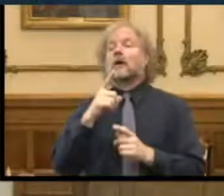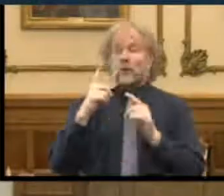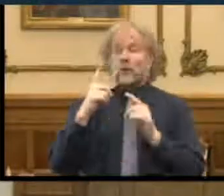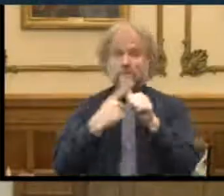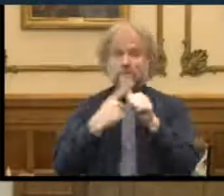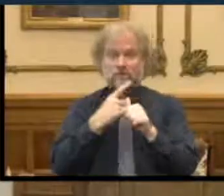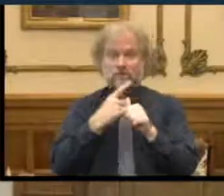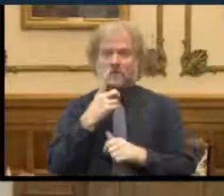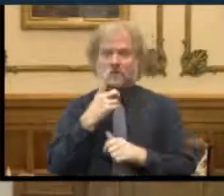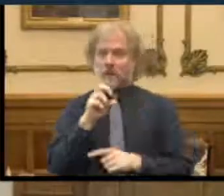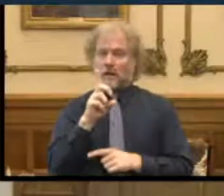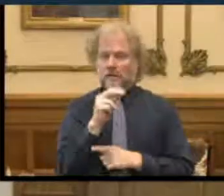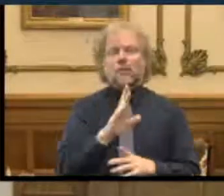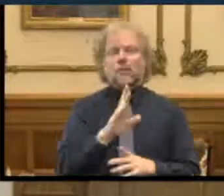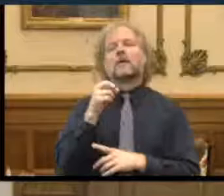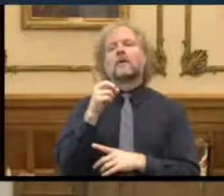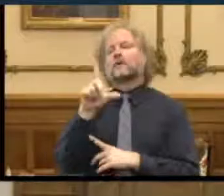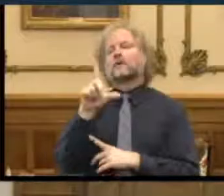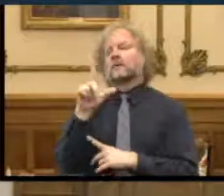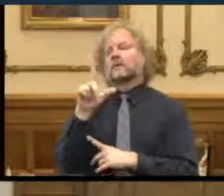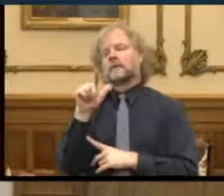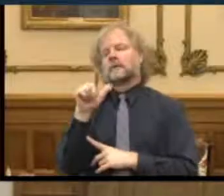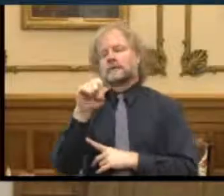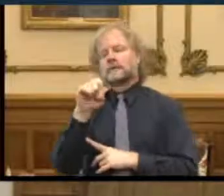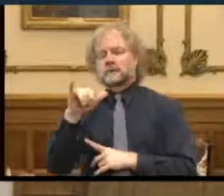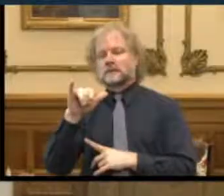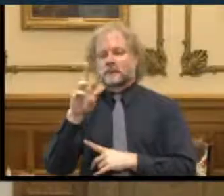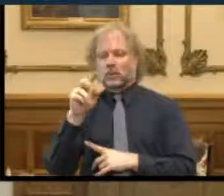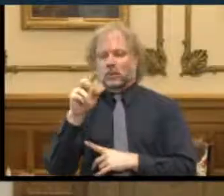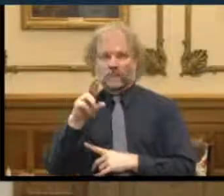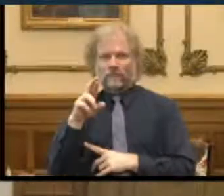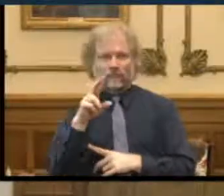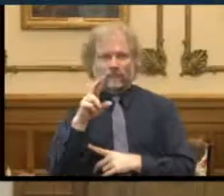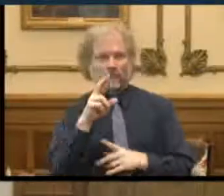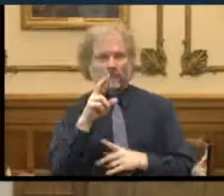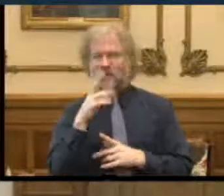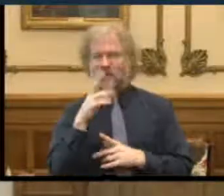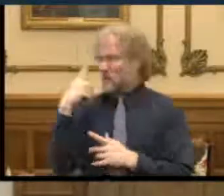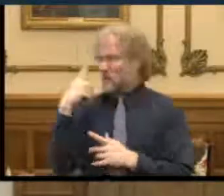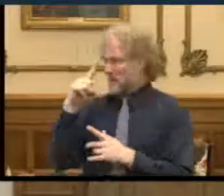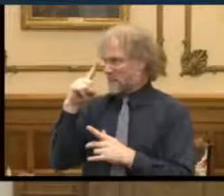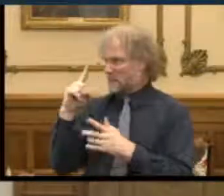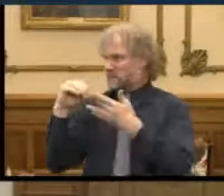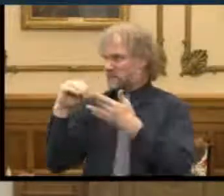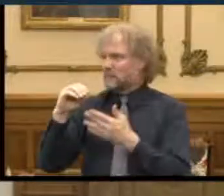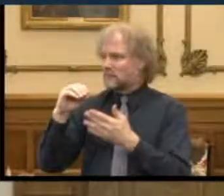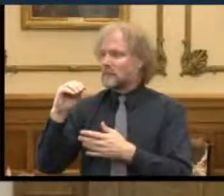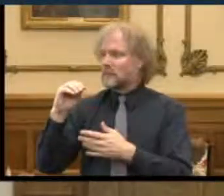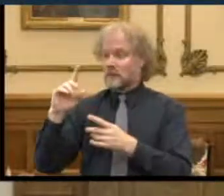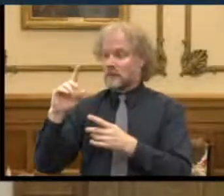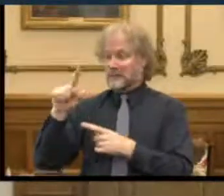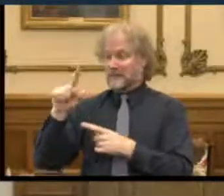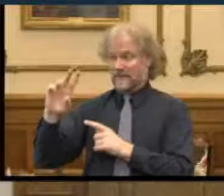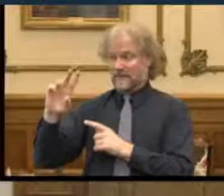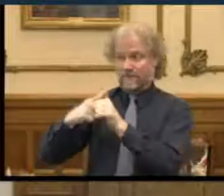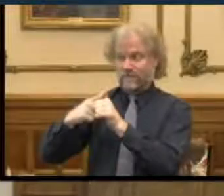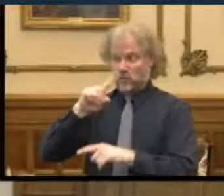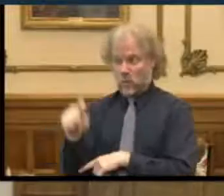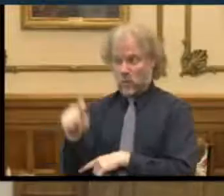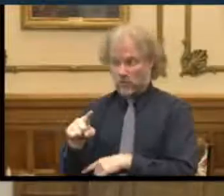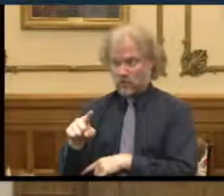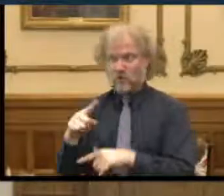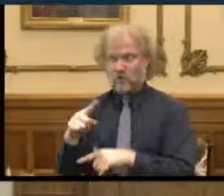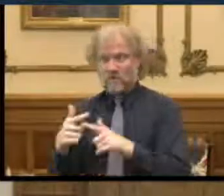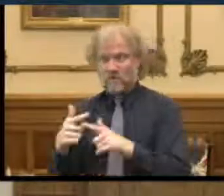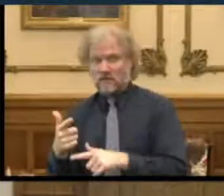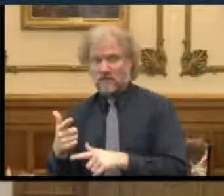Lindsay Weaver. You'll quickly notice this is not Dr. Dan. And you want to answer Steve's first question, and then you follow up